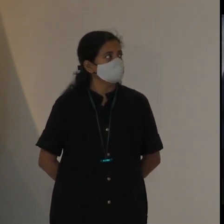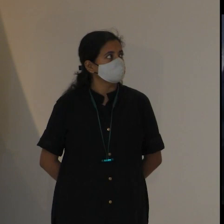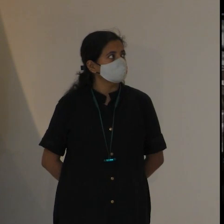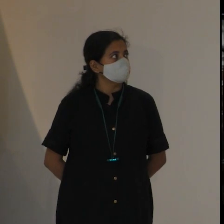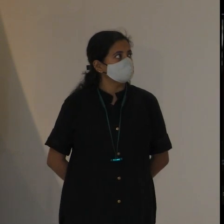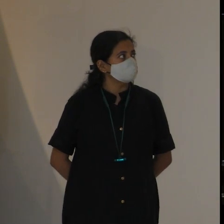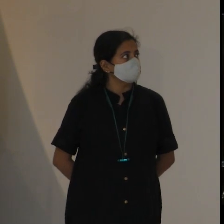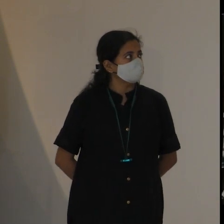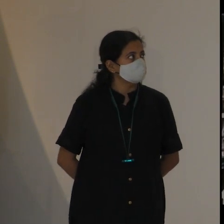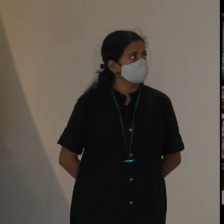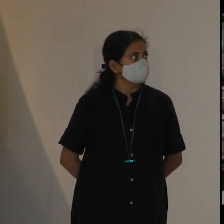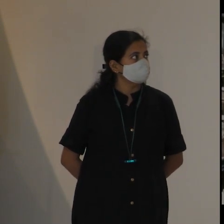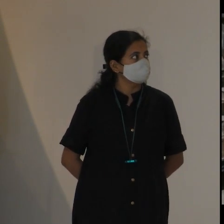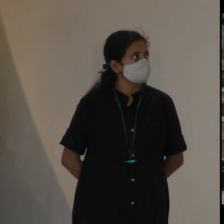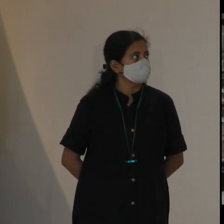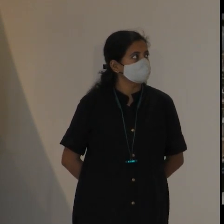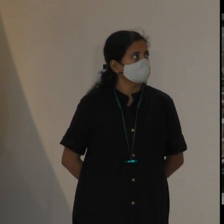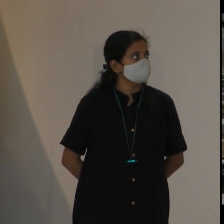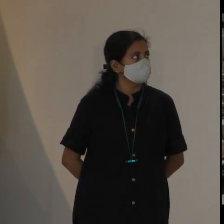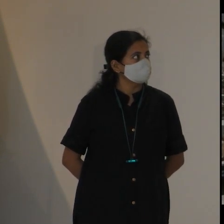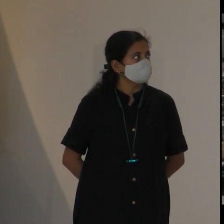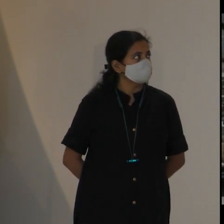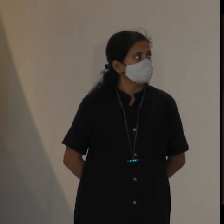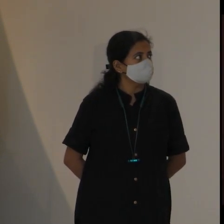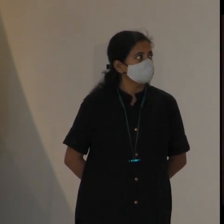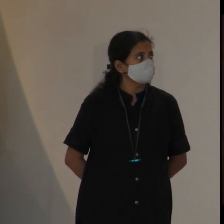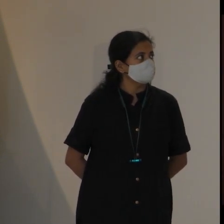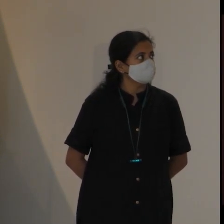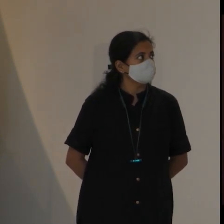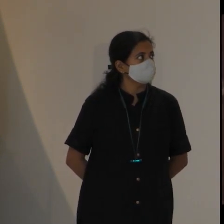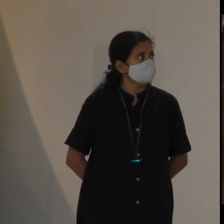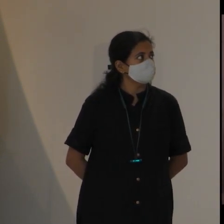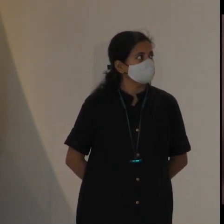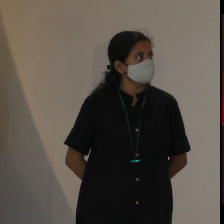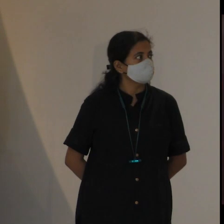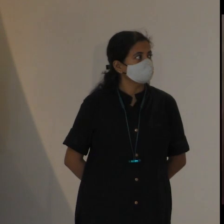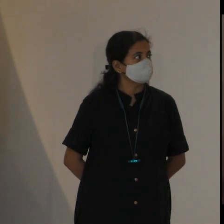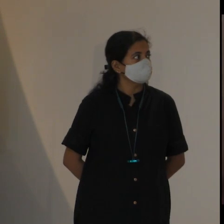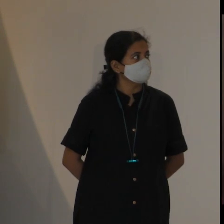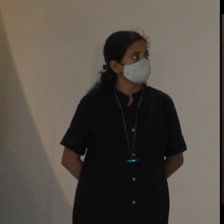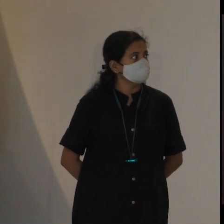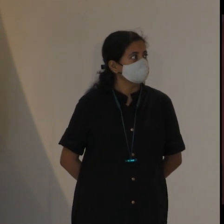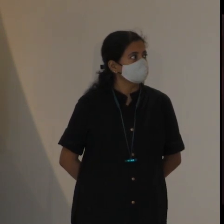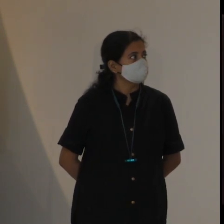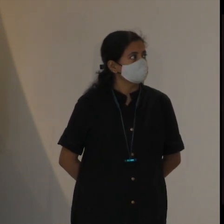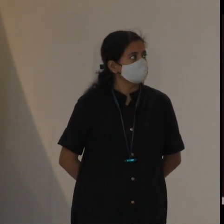gross. And it's about time. We can't change the past, but we can change how we engage with it in the